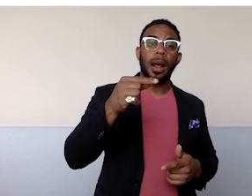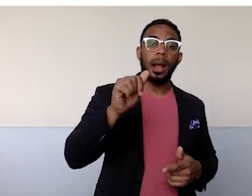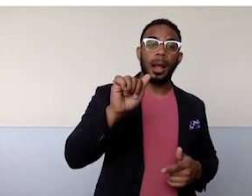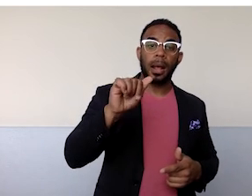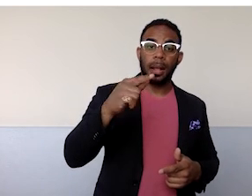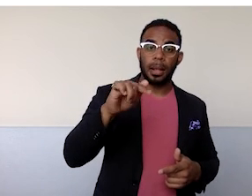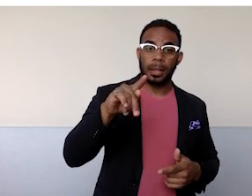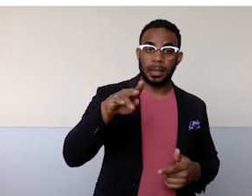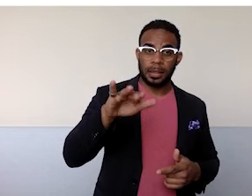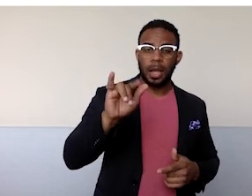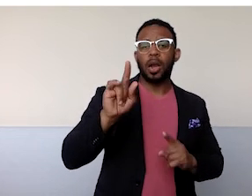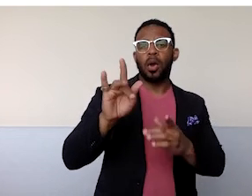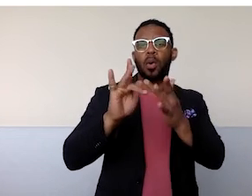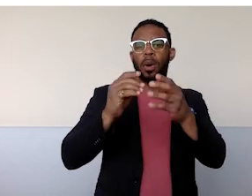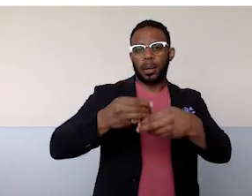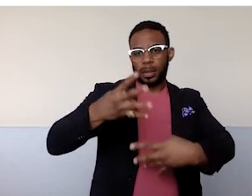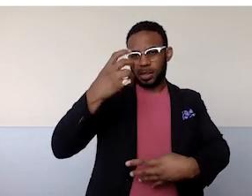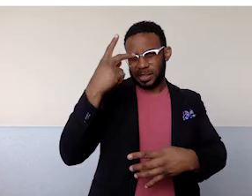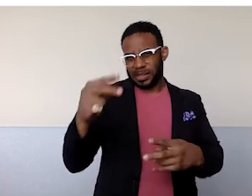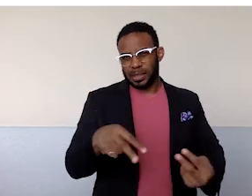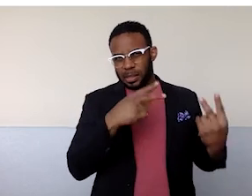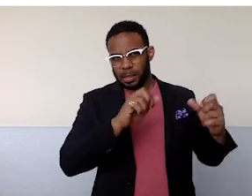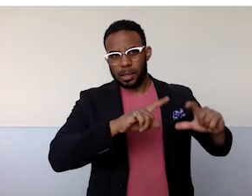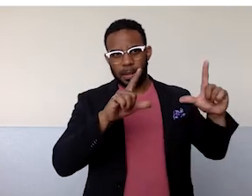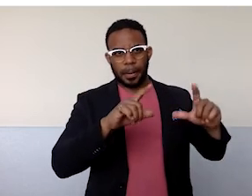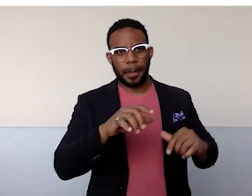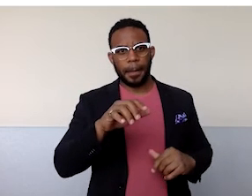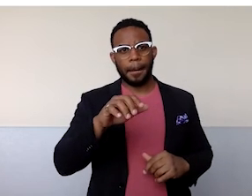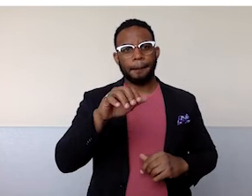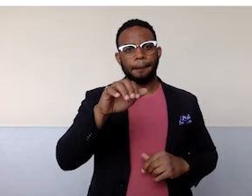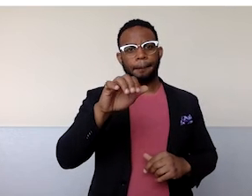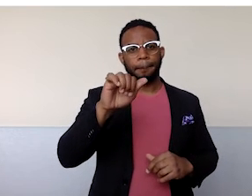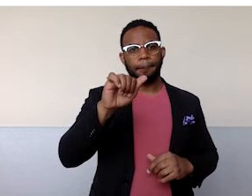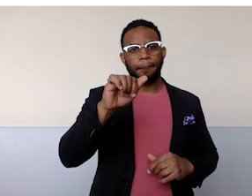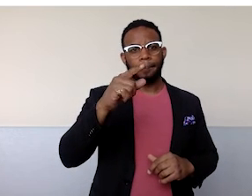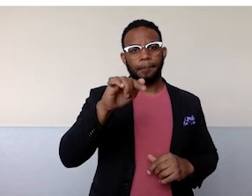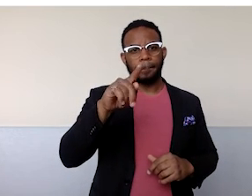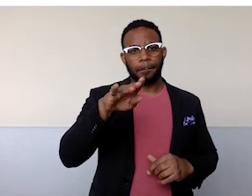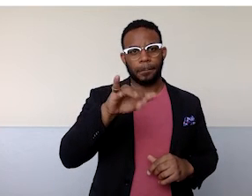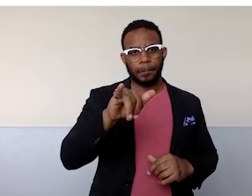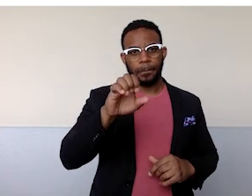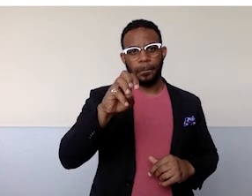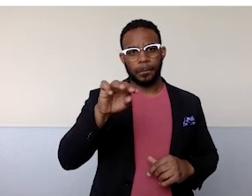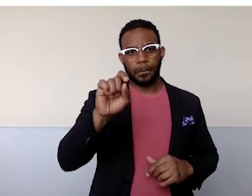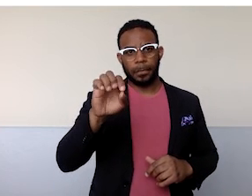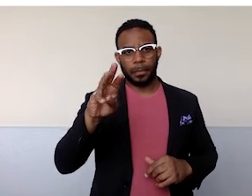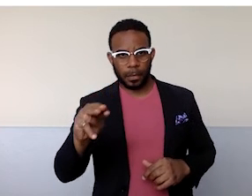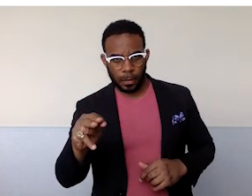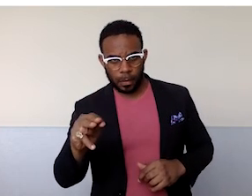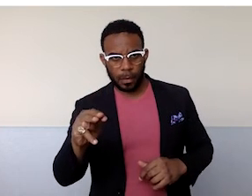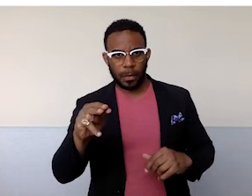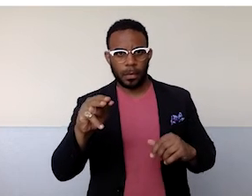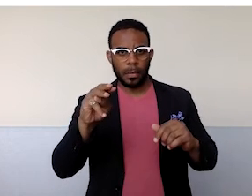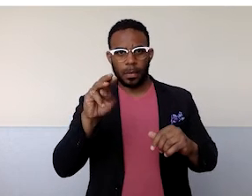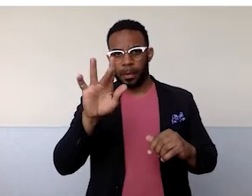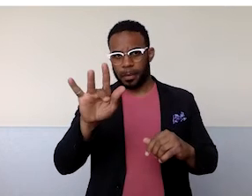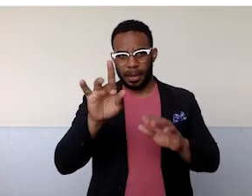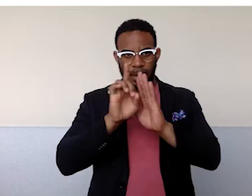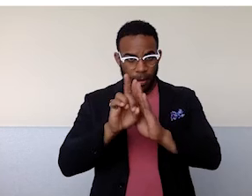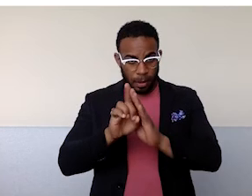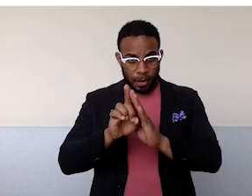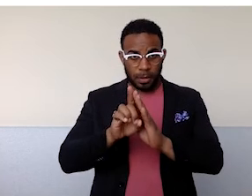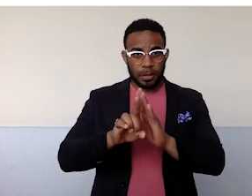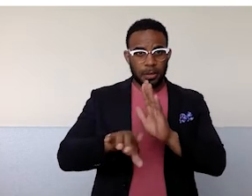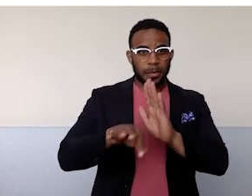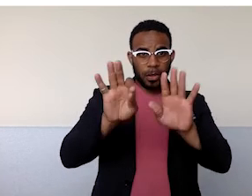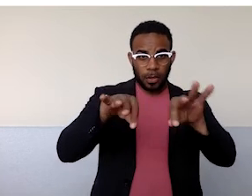to the site agilitycms.com, all right, and click on the request demo, fill out the form, and then of course they